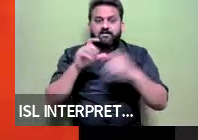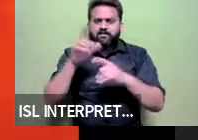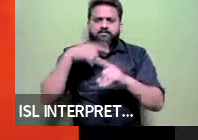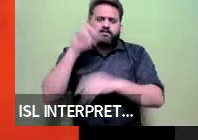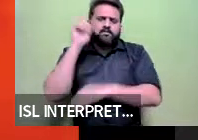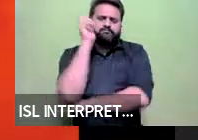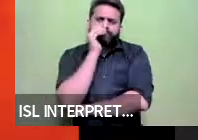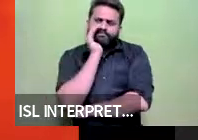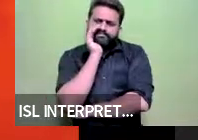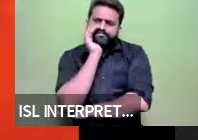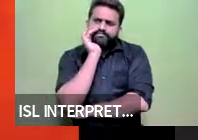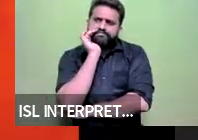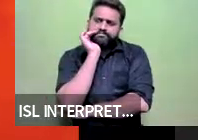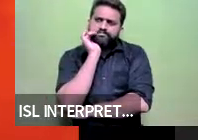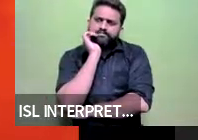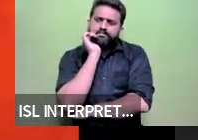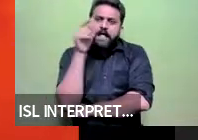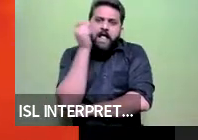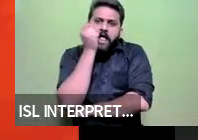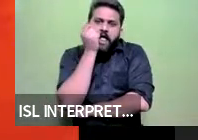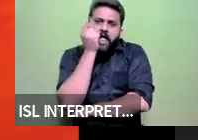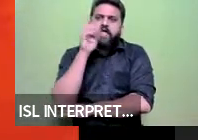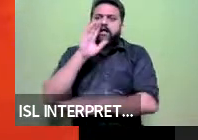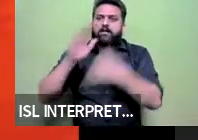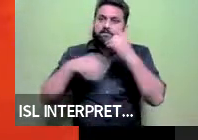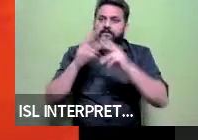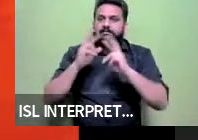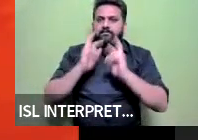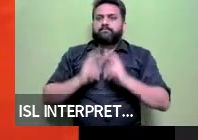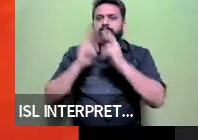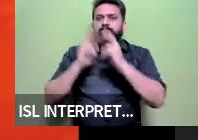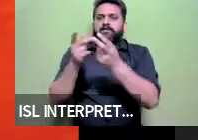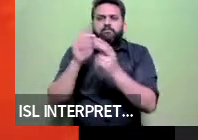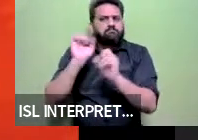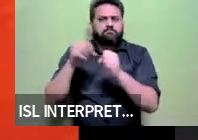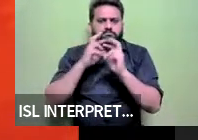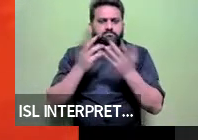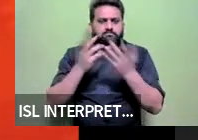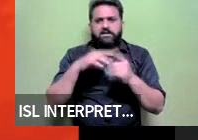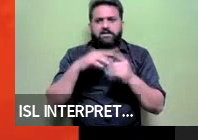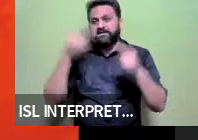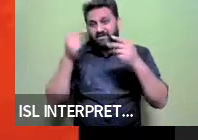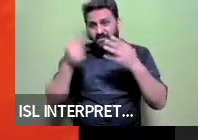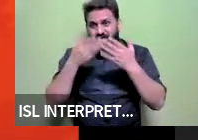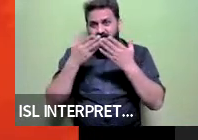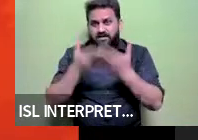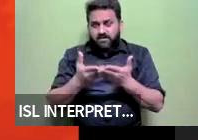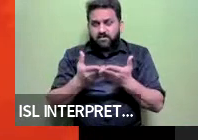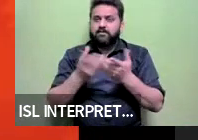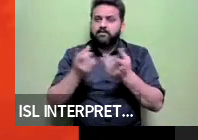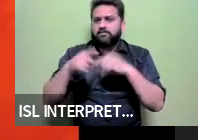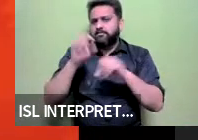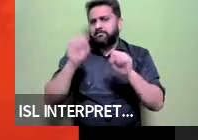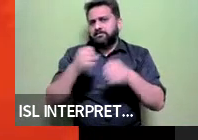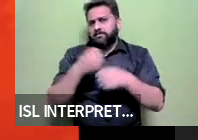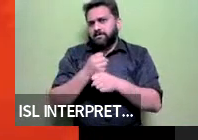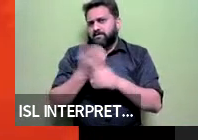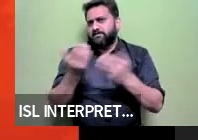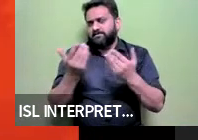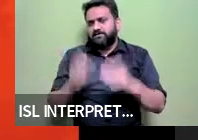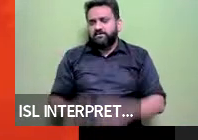presented by the claimant, and you are going to respond directly to them. These are the points, like, you can make on